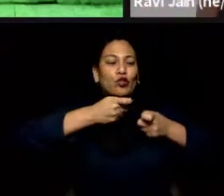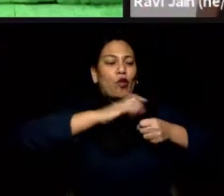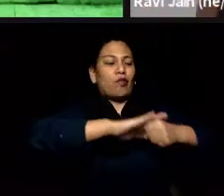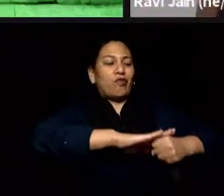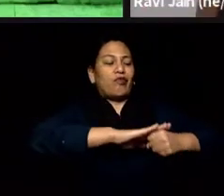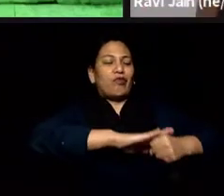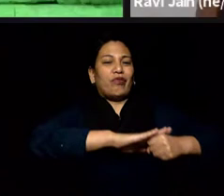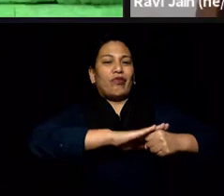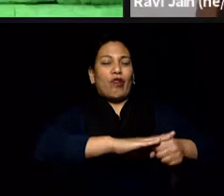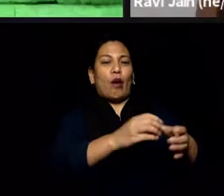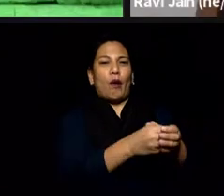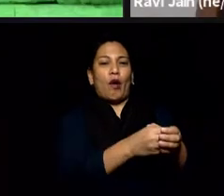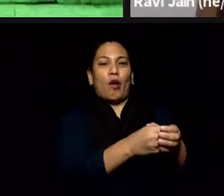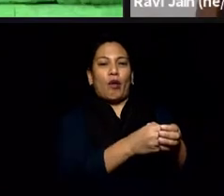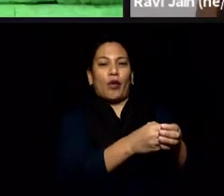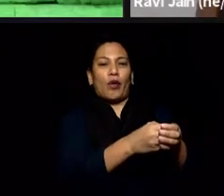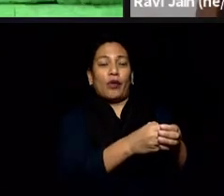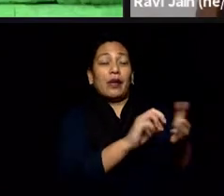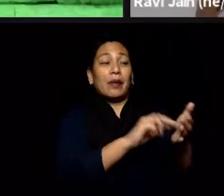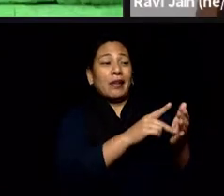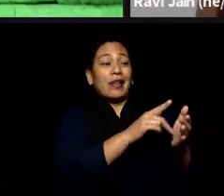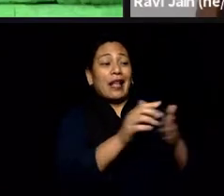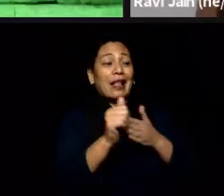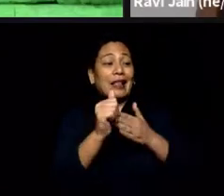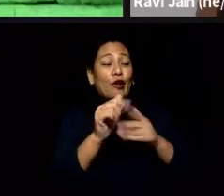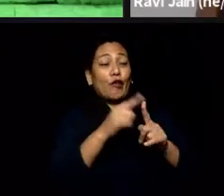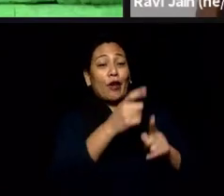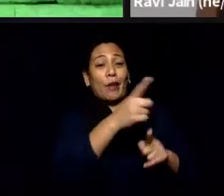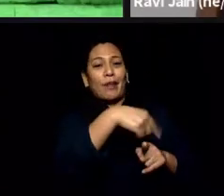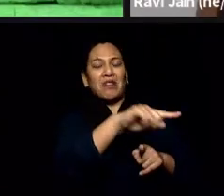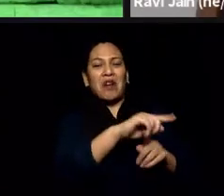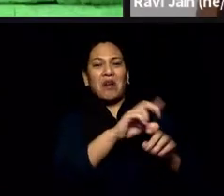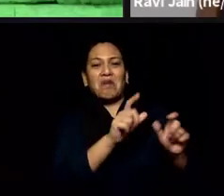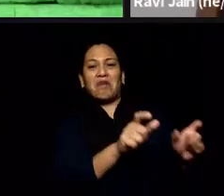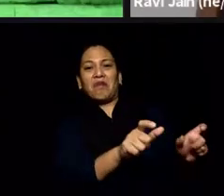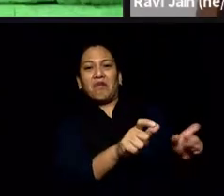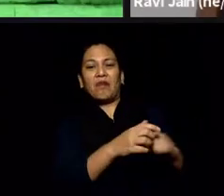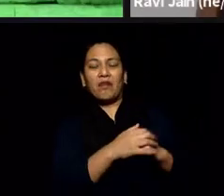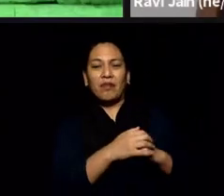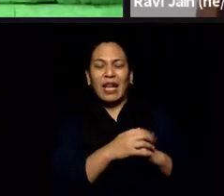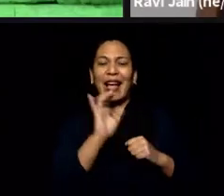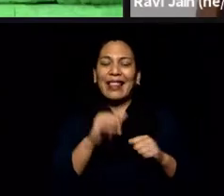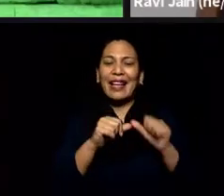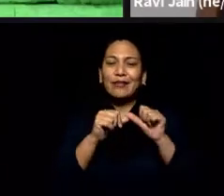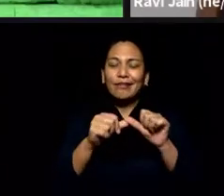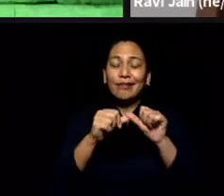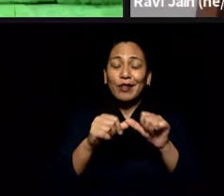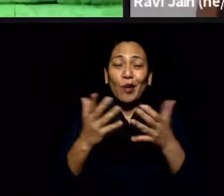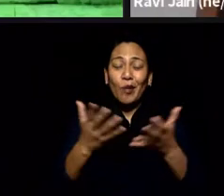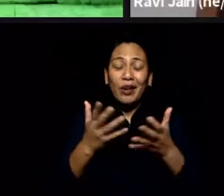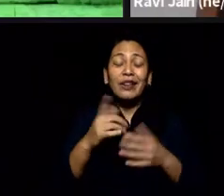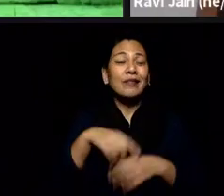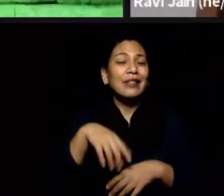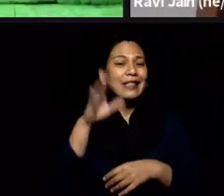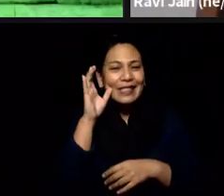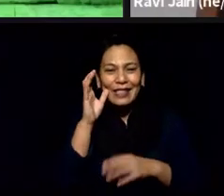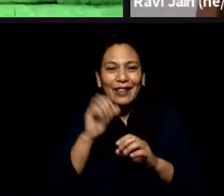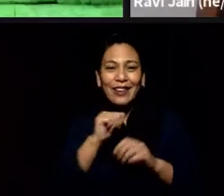leadership out. And it all comes from this not listening, this continual pattern of not listening.